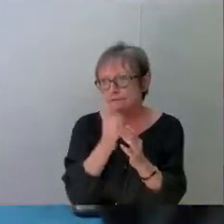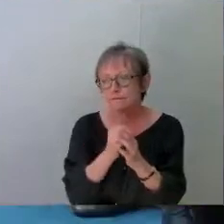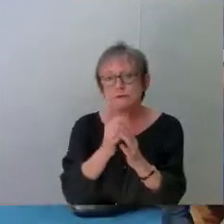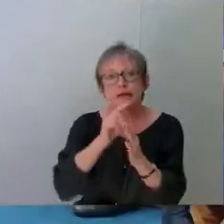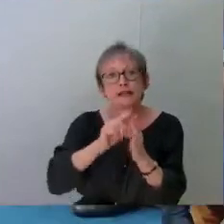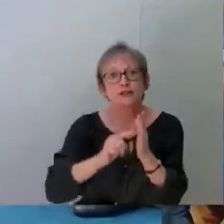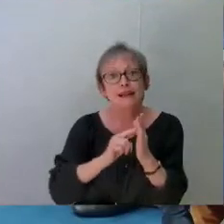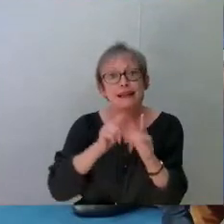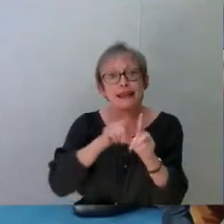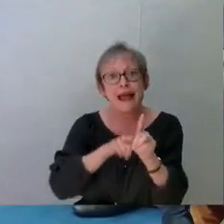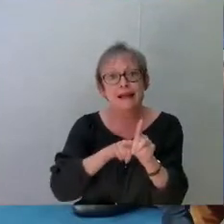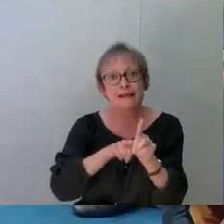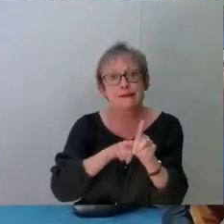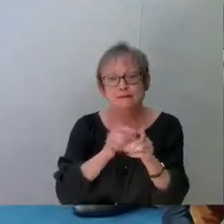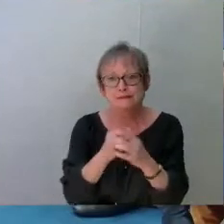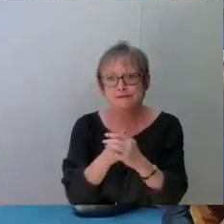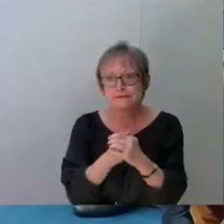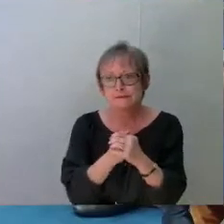Jenny Yang.